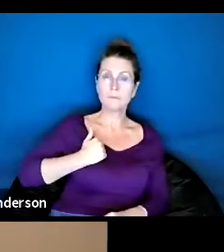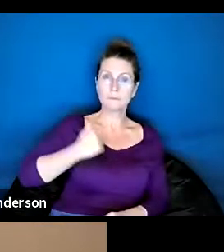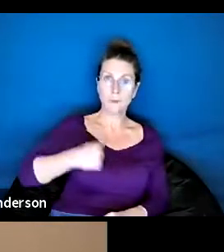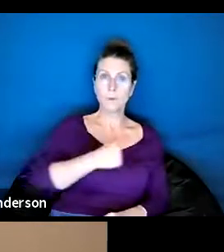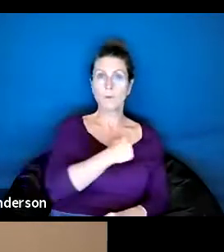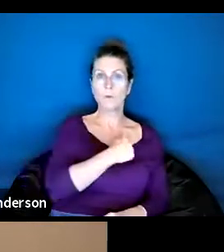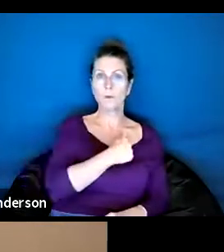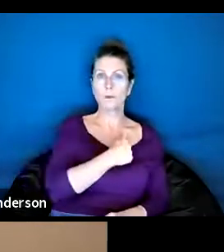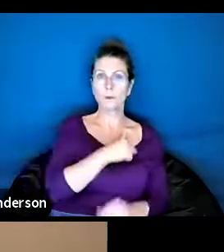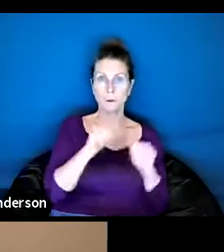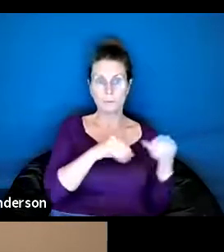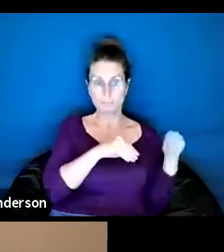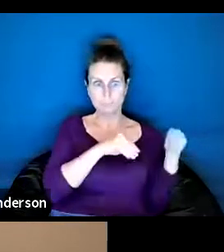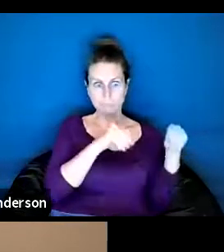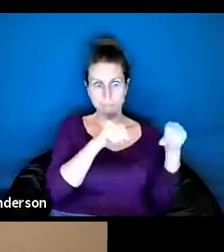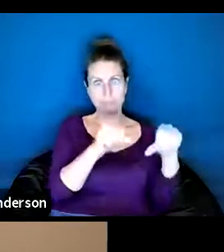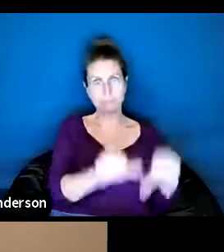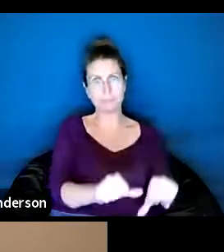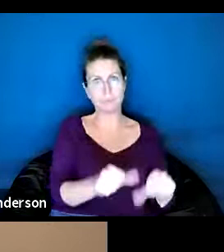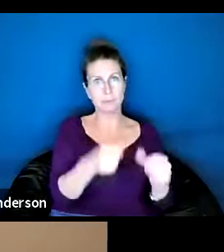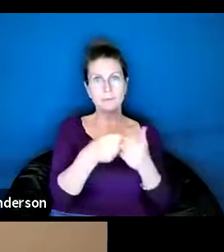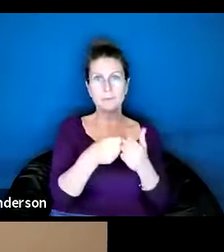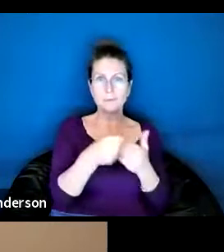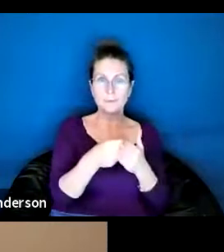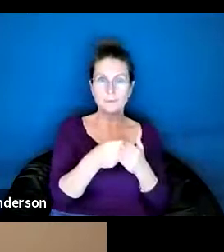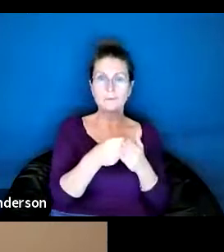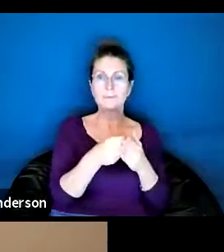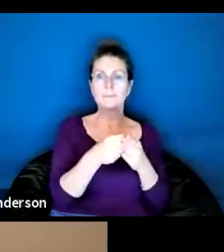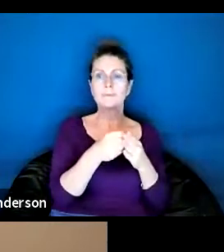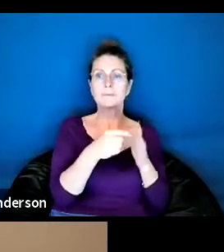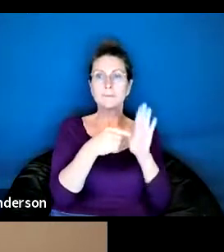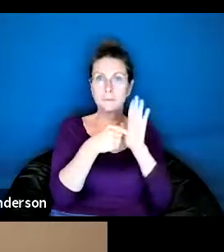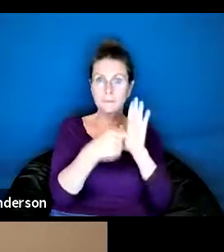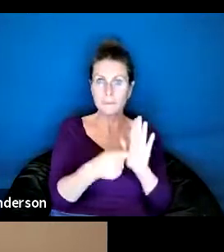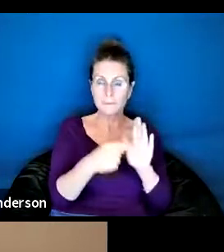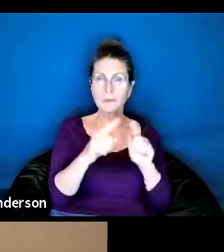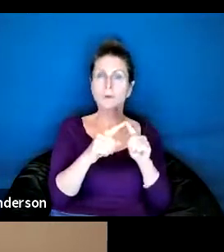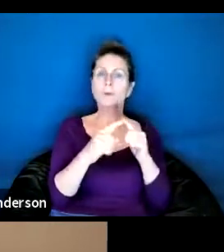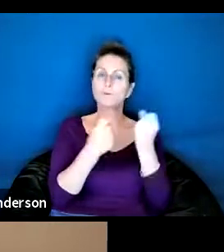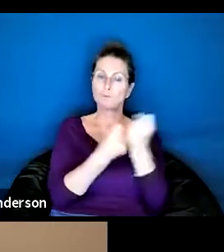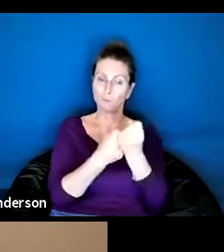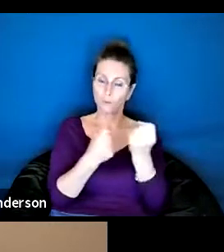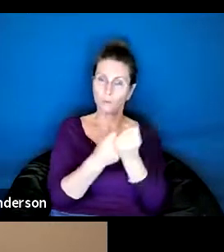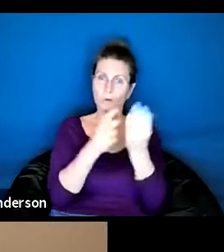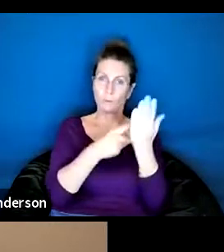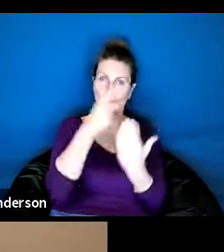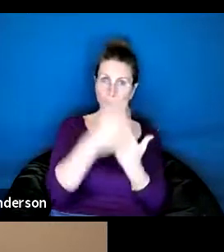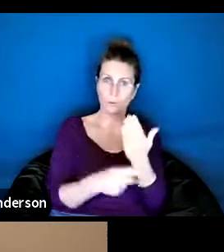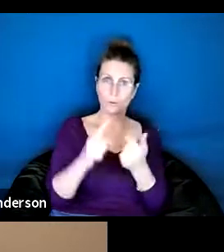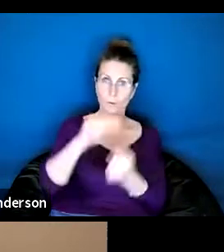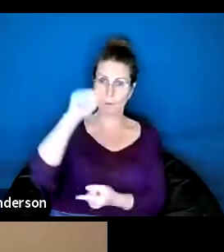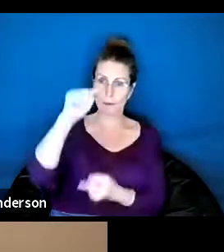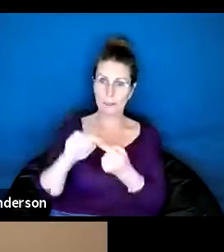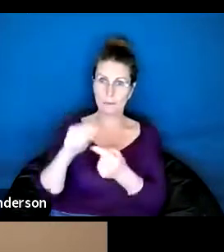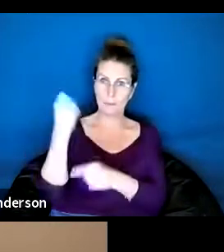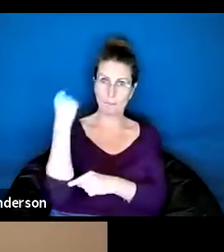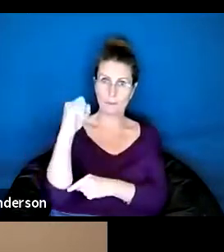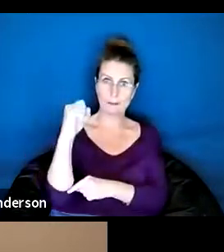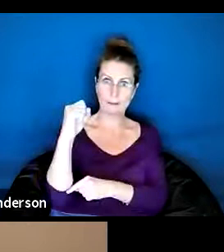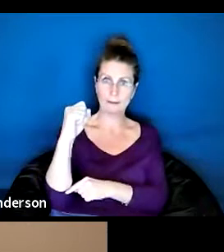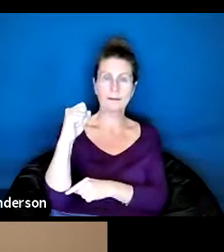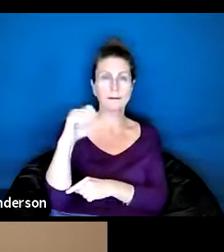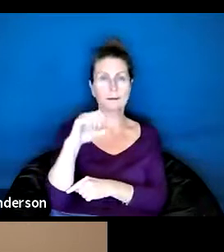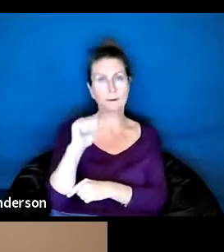lot of money on antimicrobial stewardship programs in order to limit resistance in the Canadian